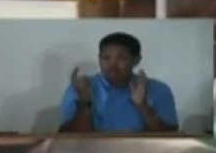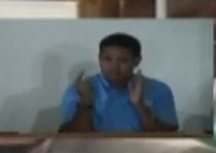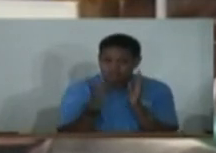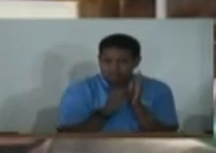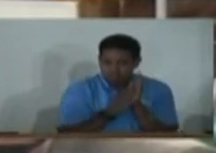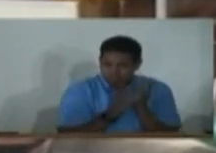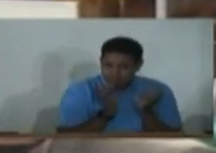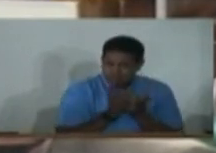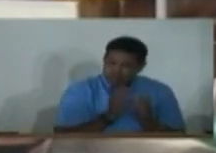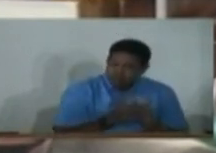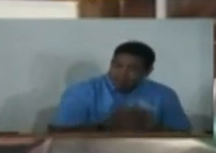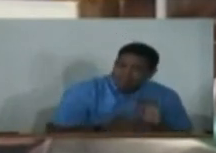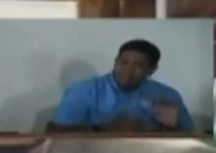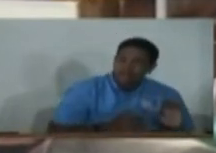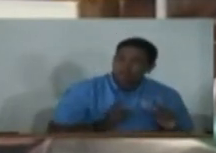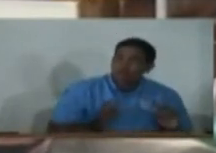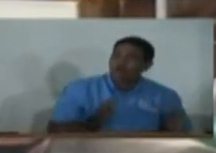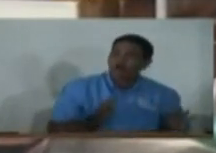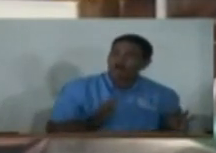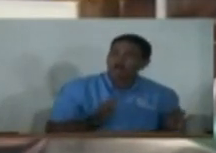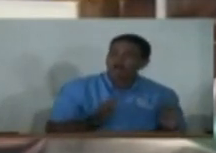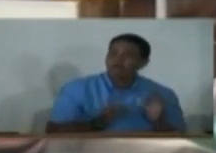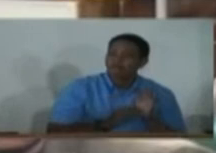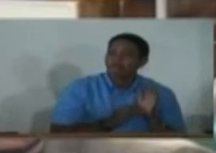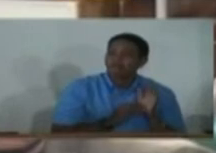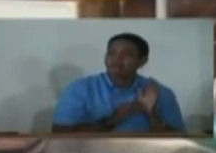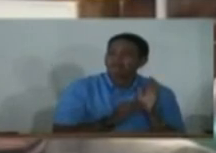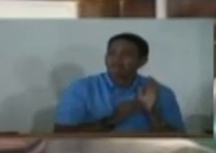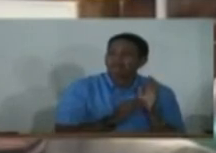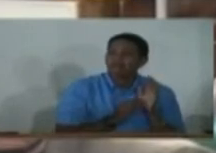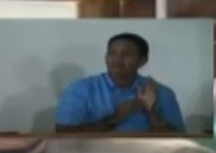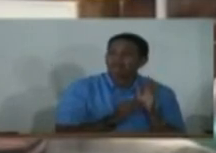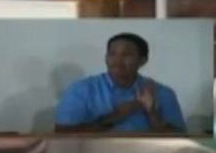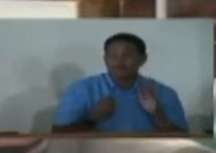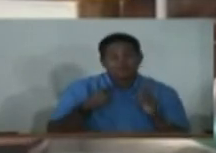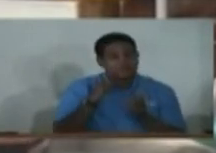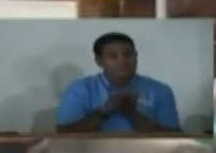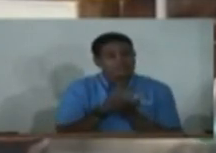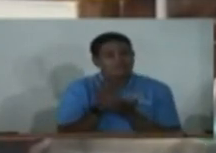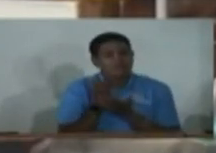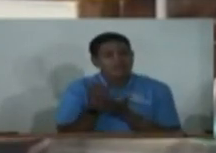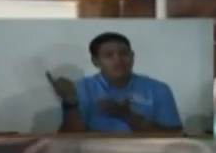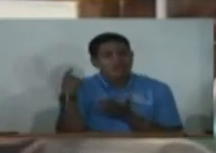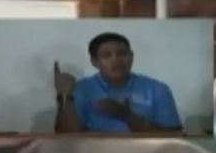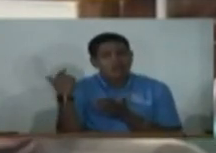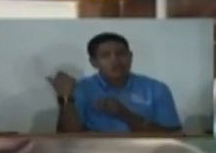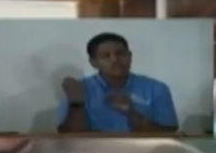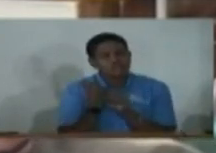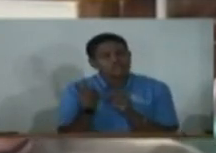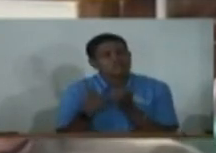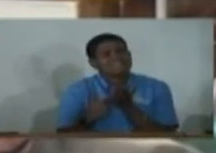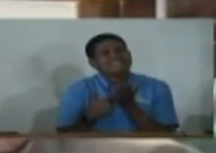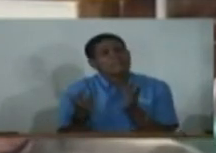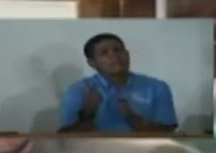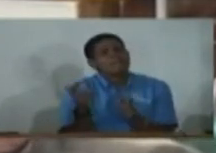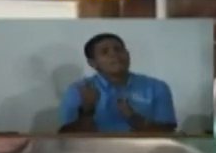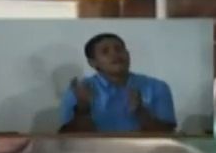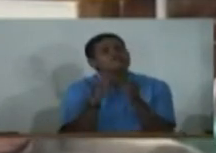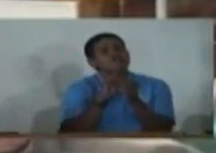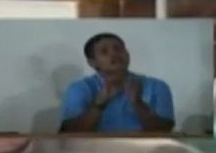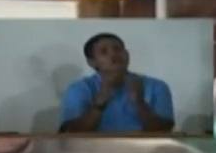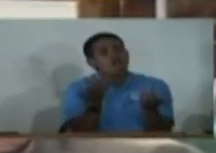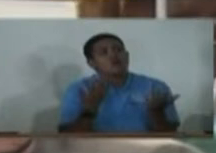which we had some discussions last year, I believe, around us,